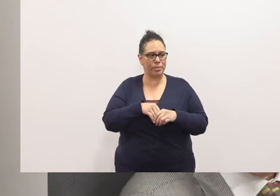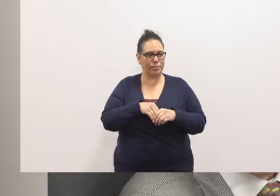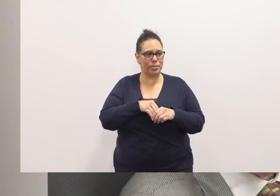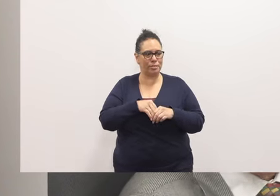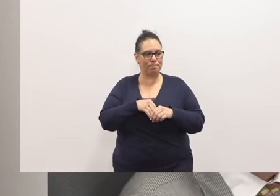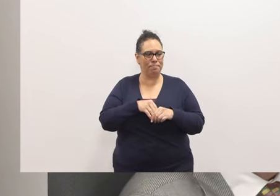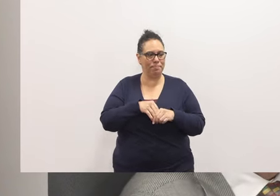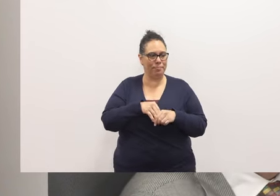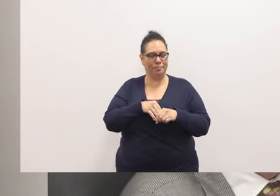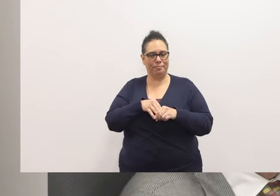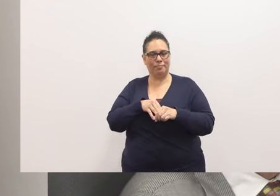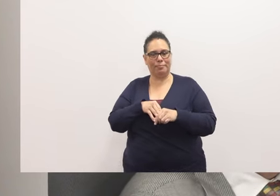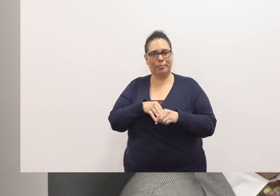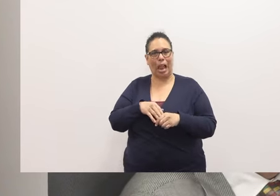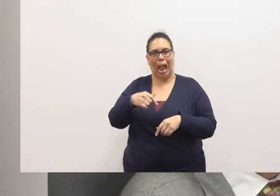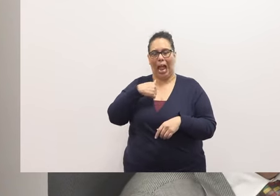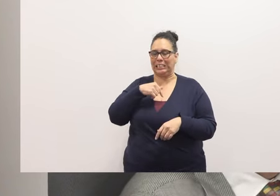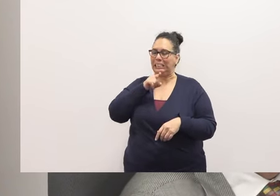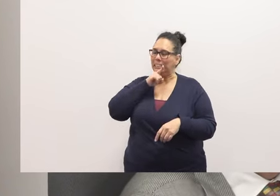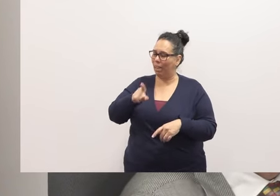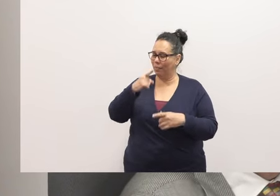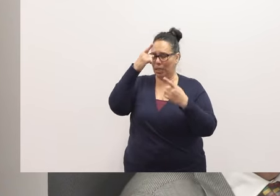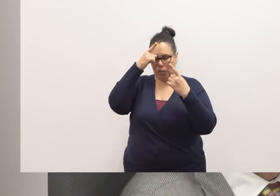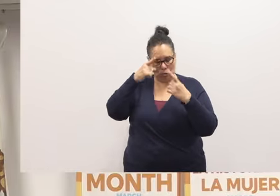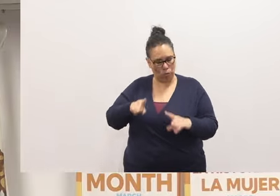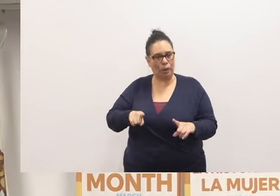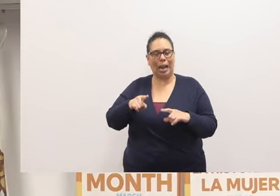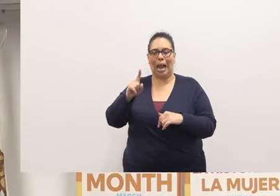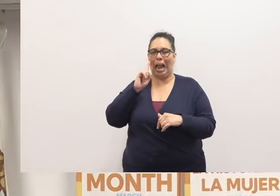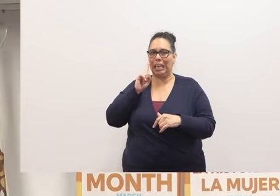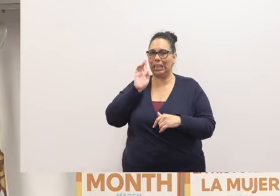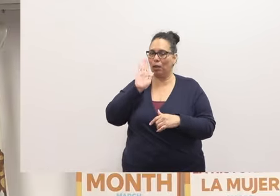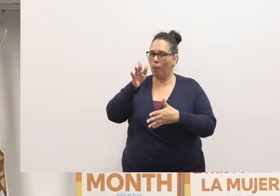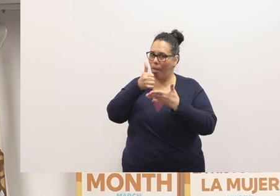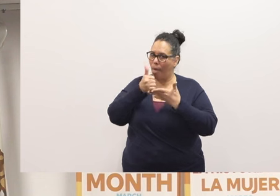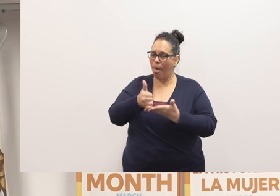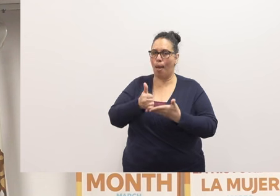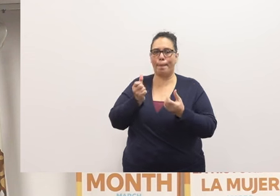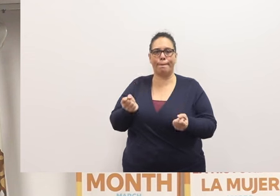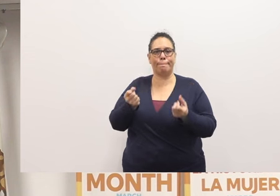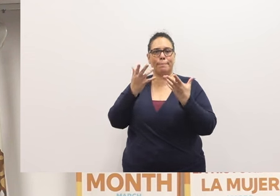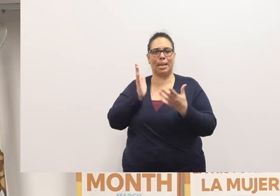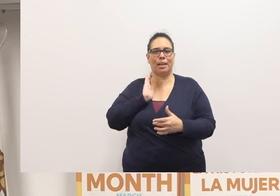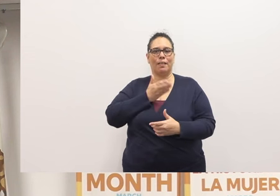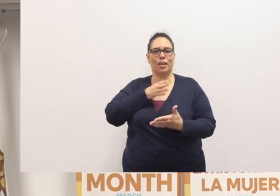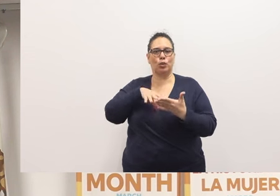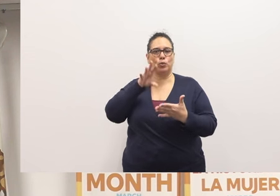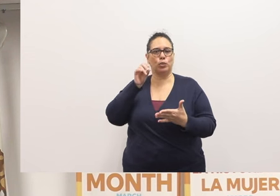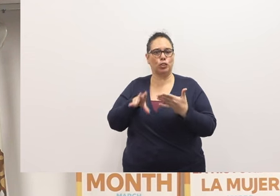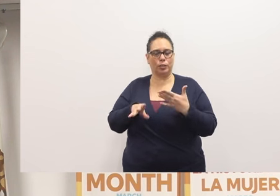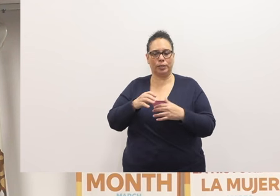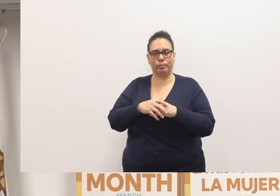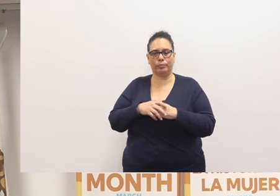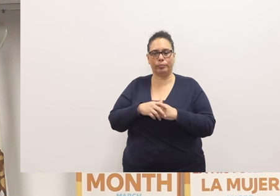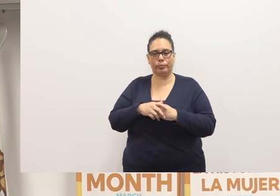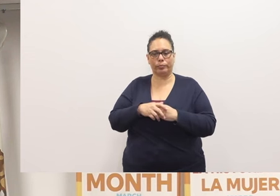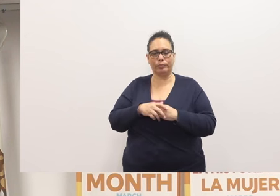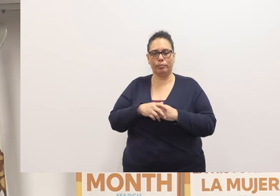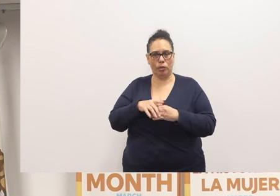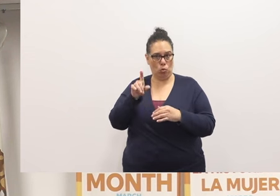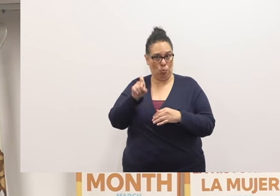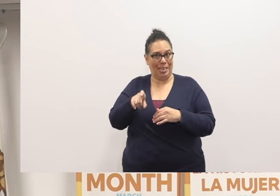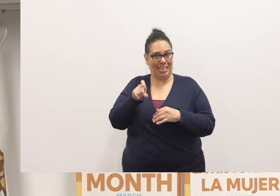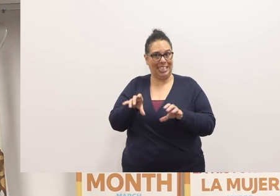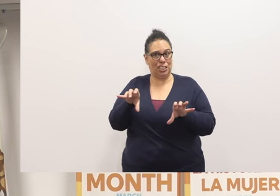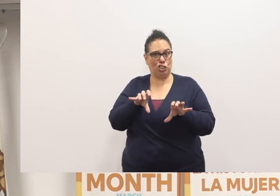Just want to say that I definitely agree. I think this is going to help many of our students. I think we need to